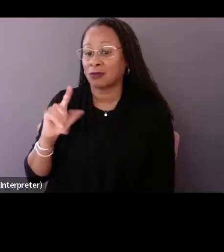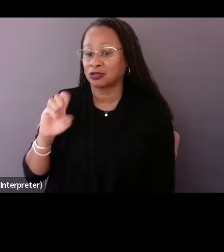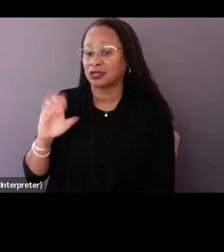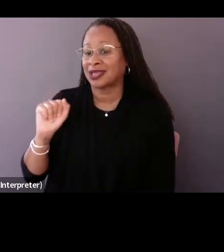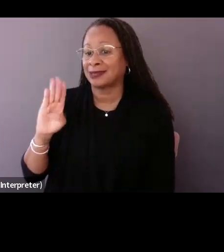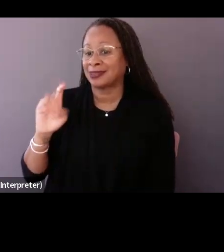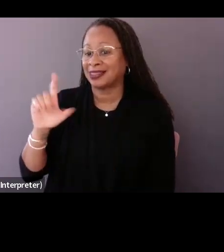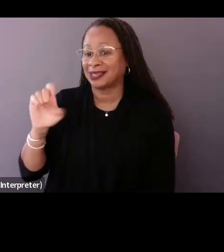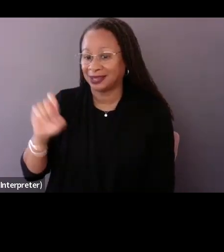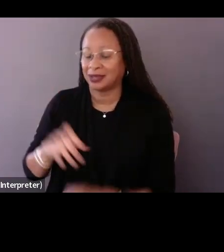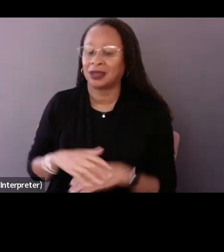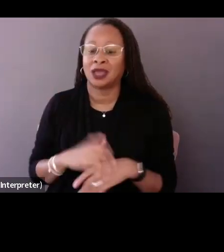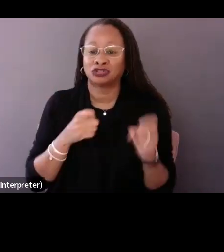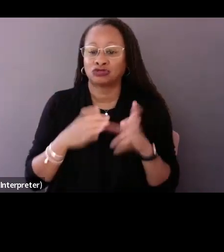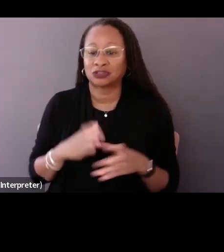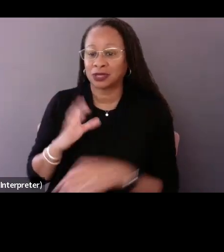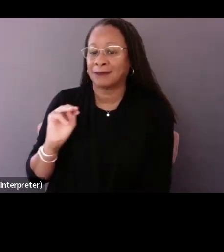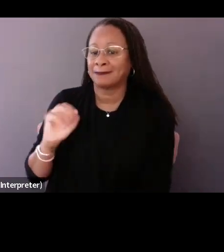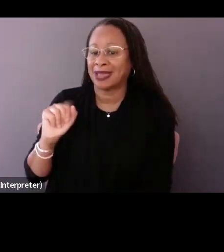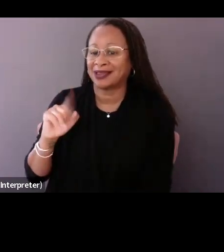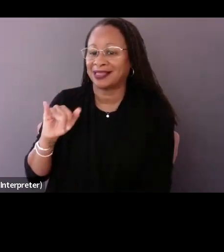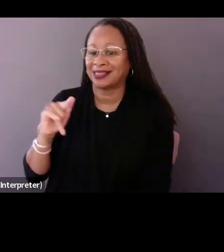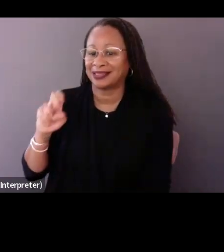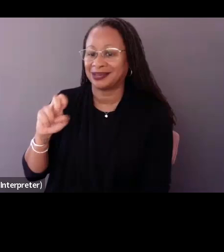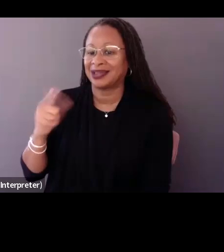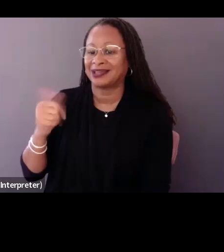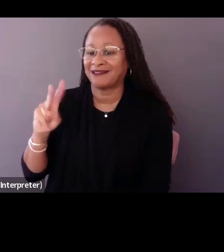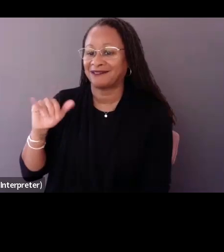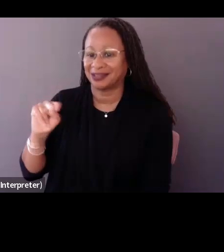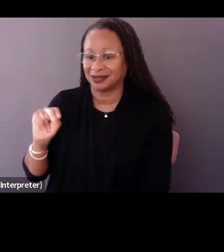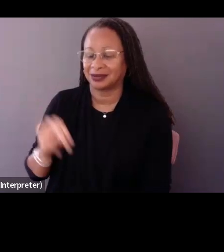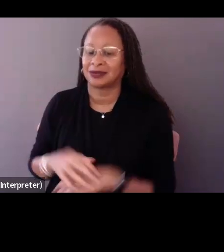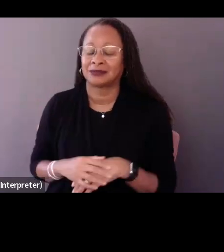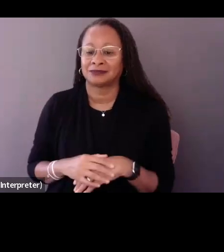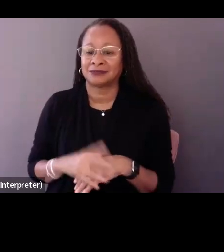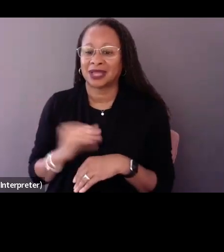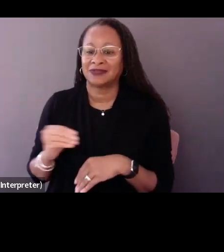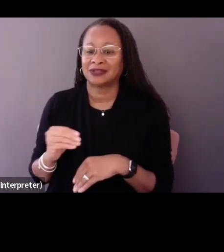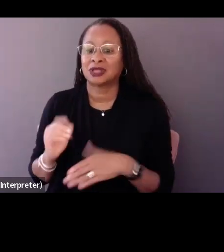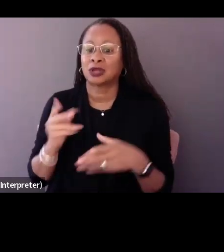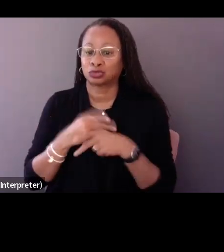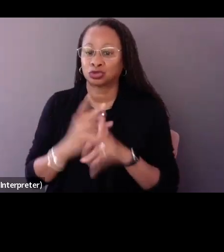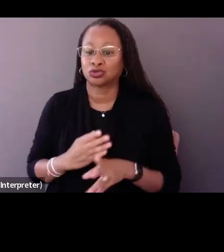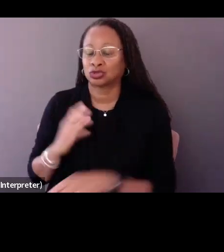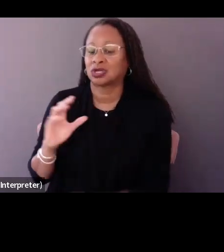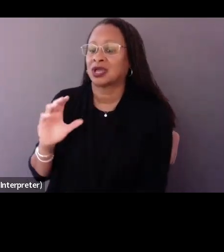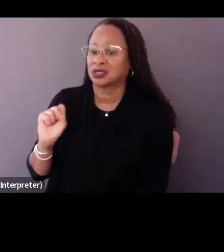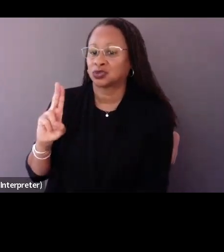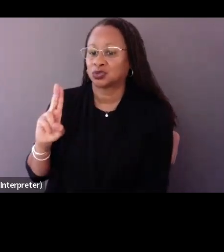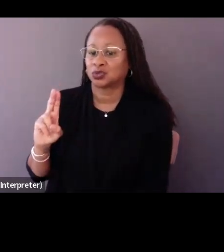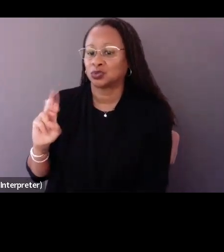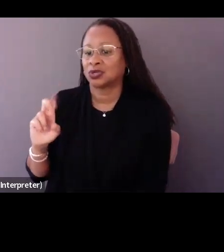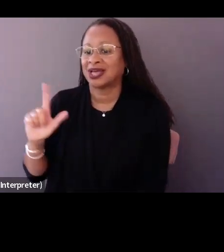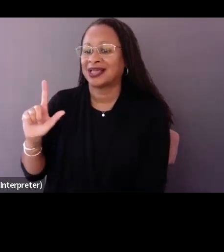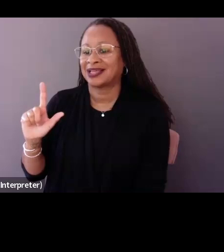Abele, director Madeline Gavin, and producer Sue